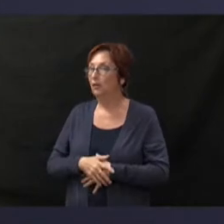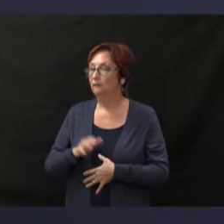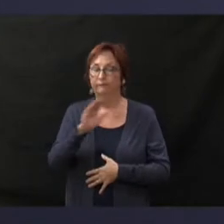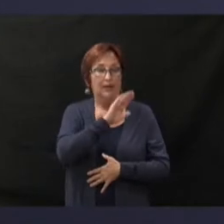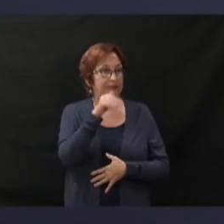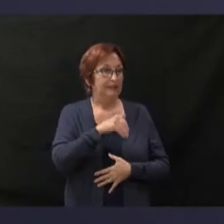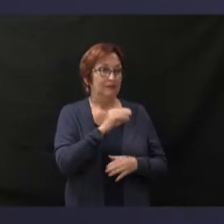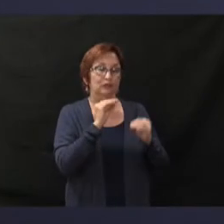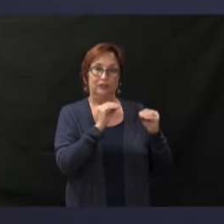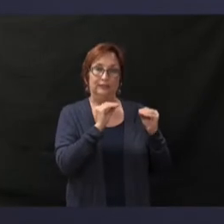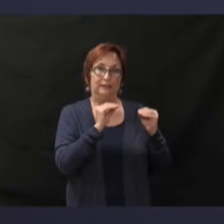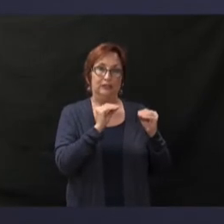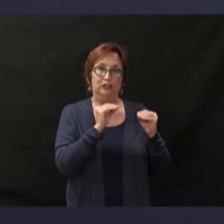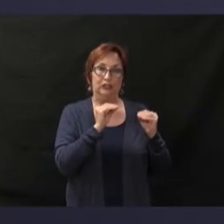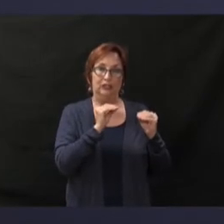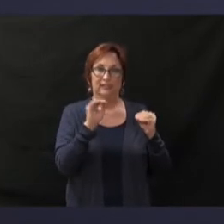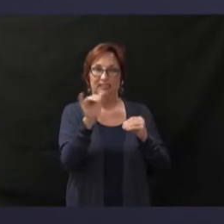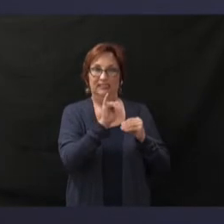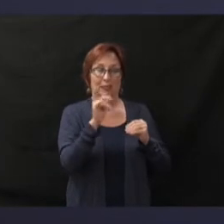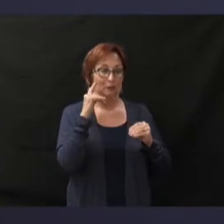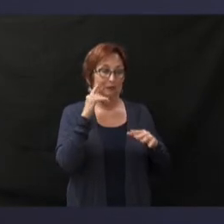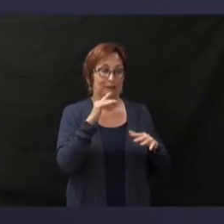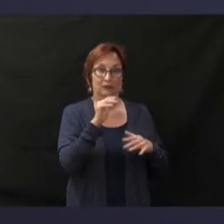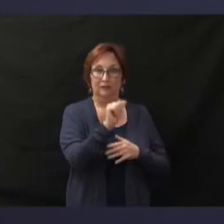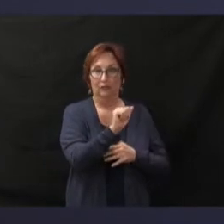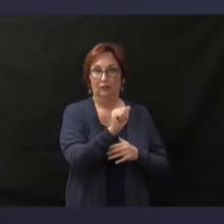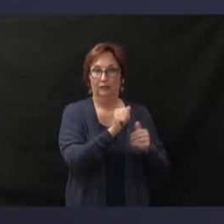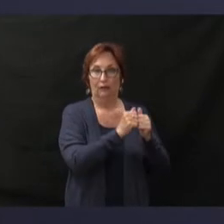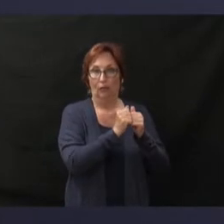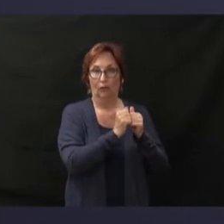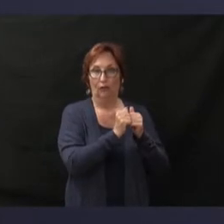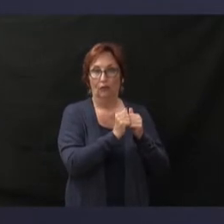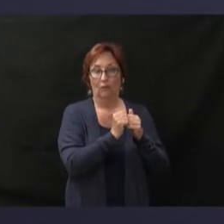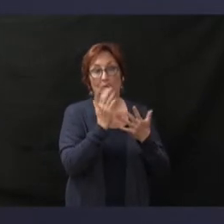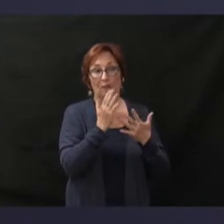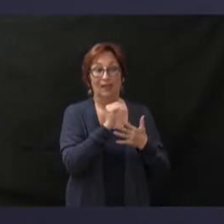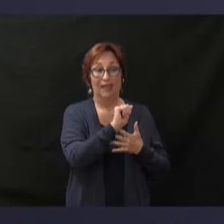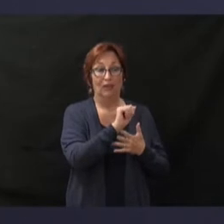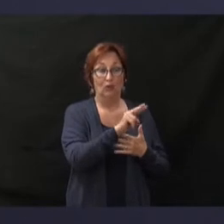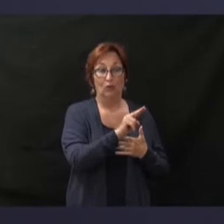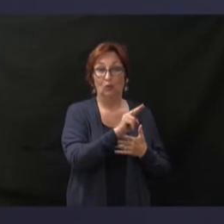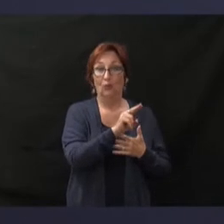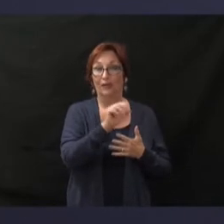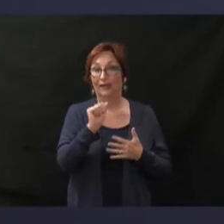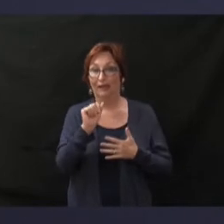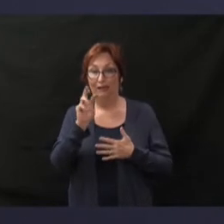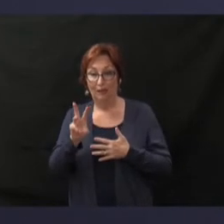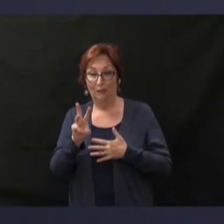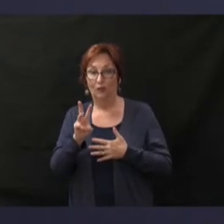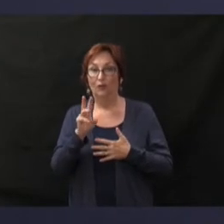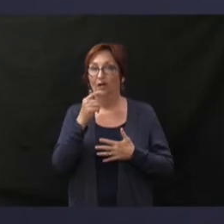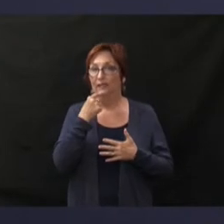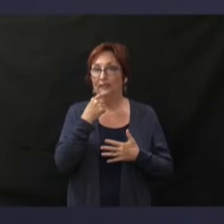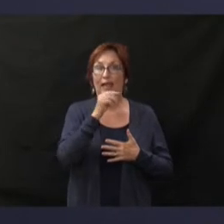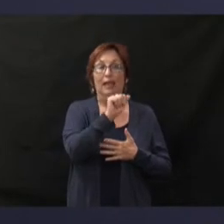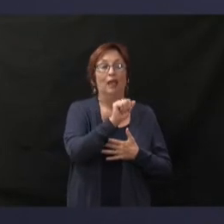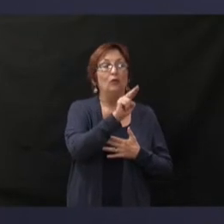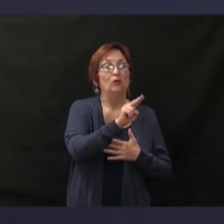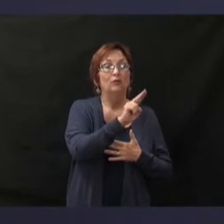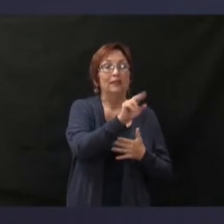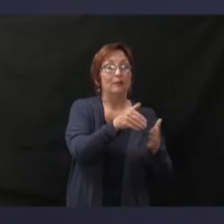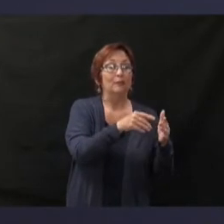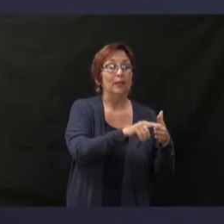together. I would do AU and AW and say AU is going to be at the beginning or